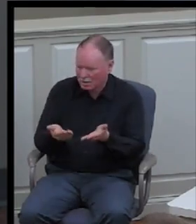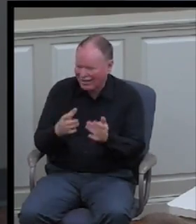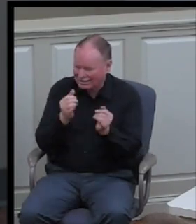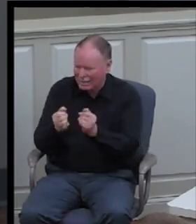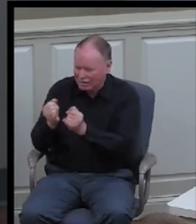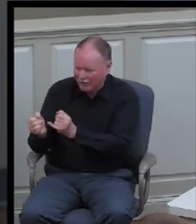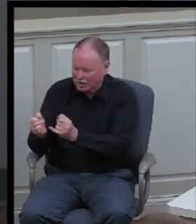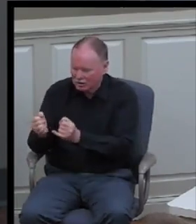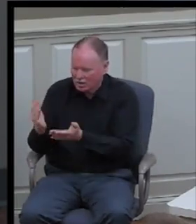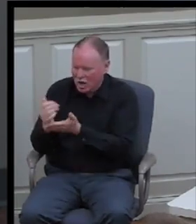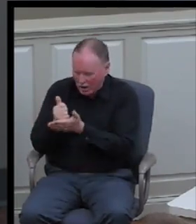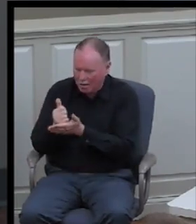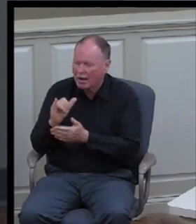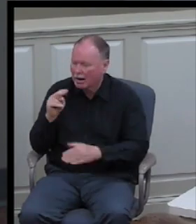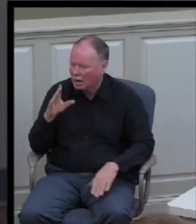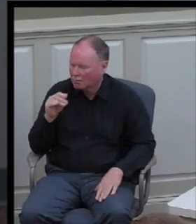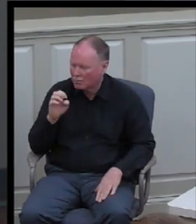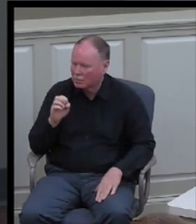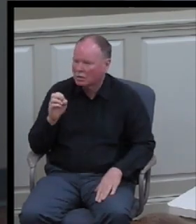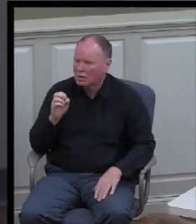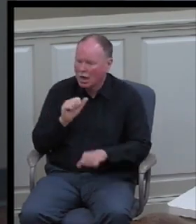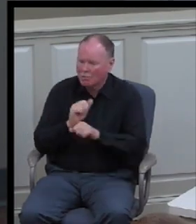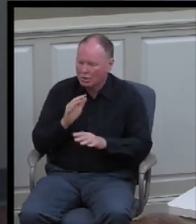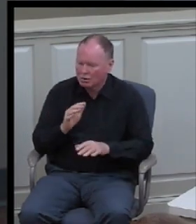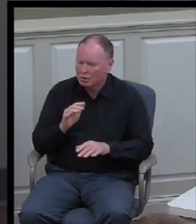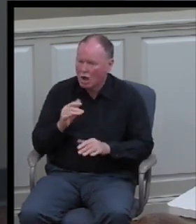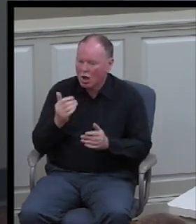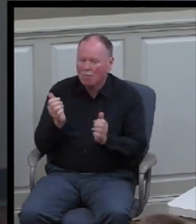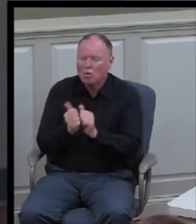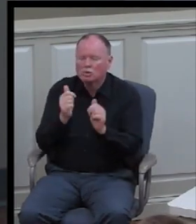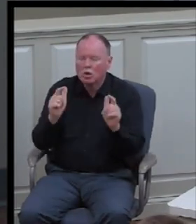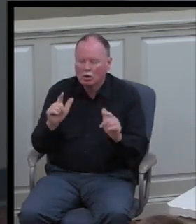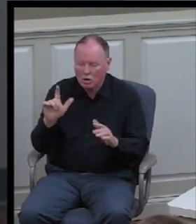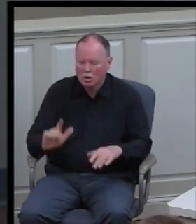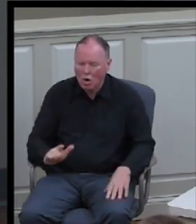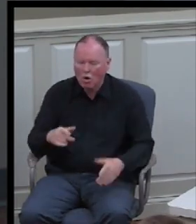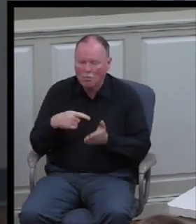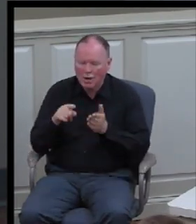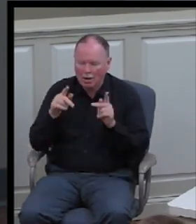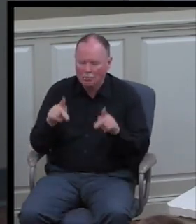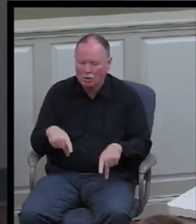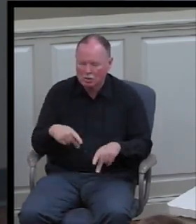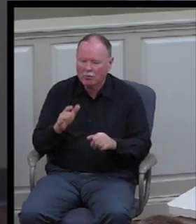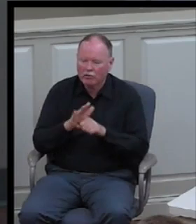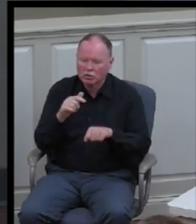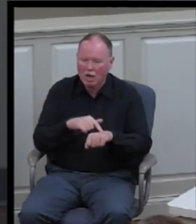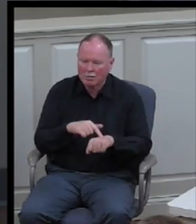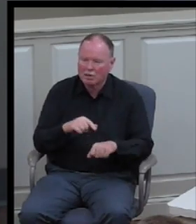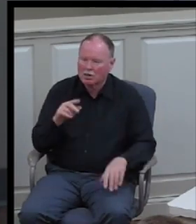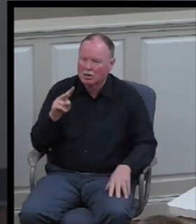individual salaries. We have our lowest paid person, this was surprising to me, on the city, full-time person